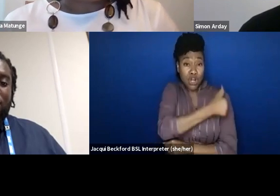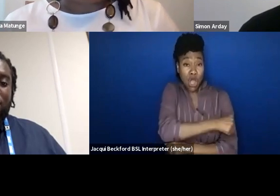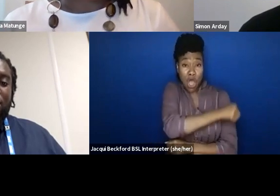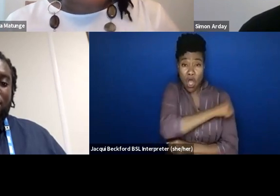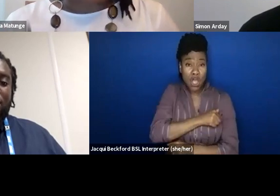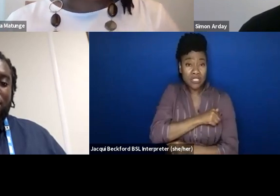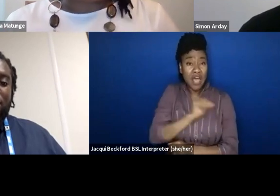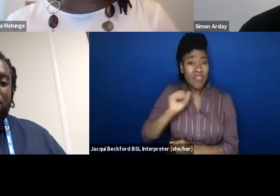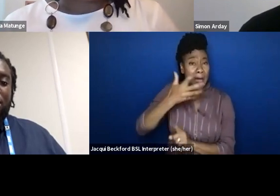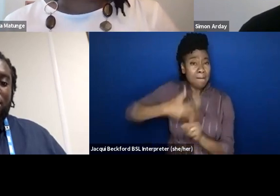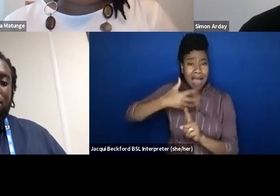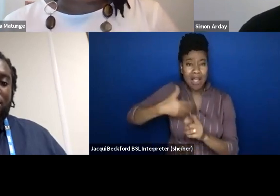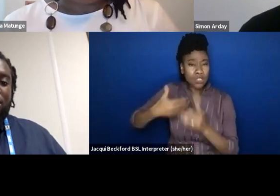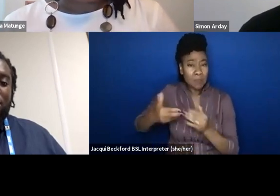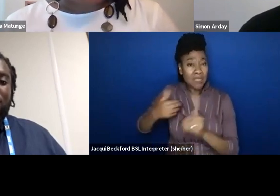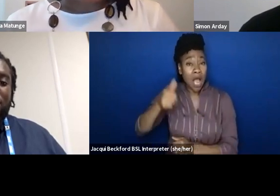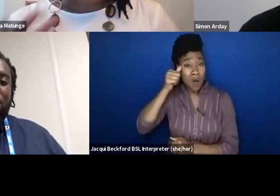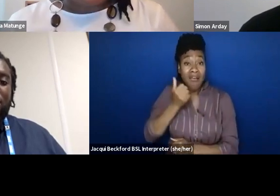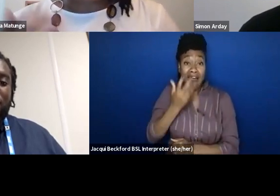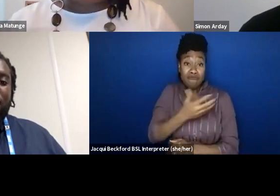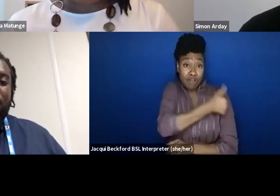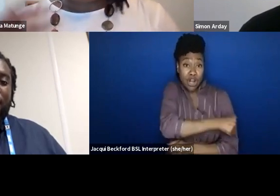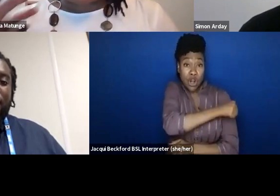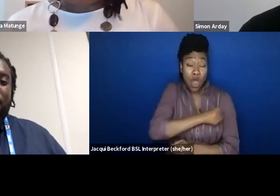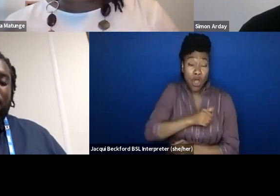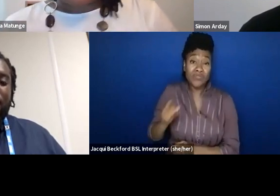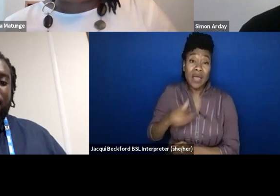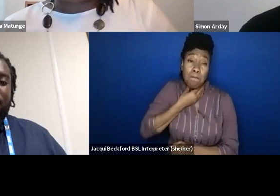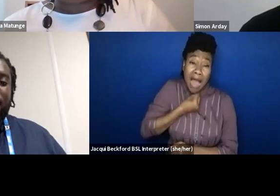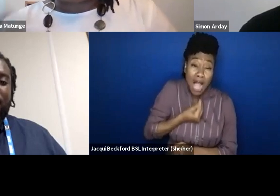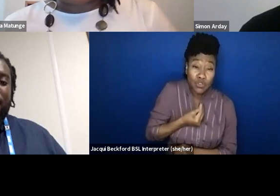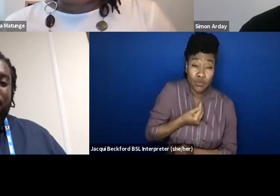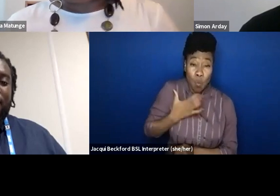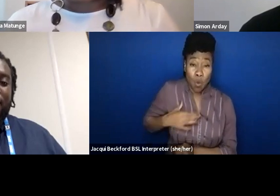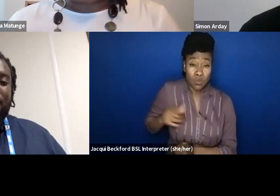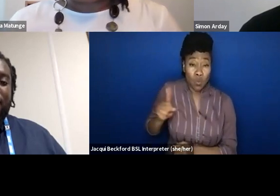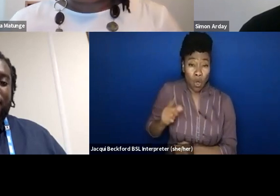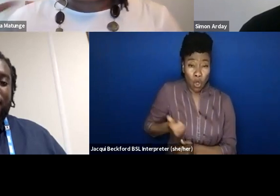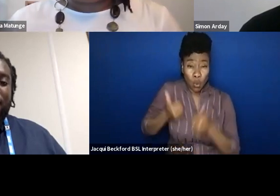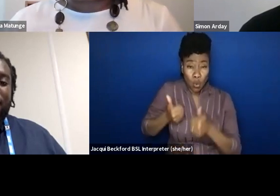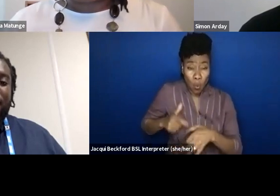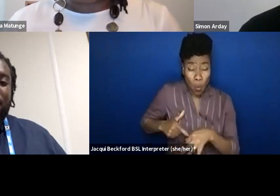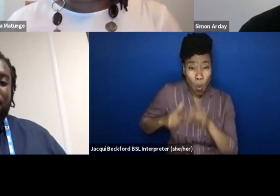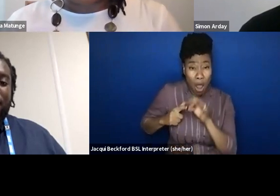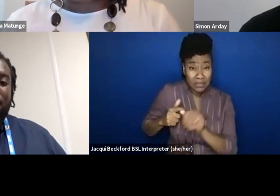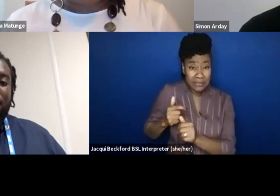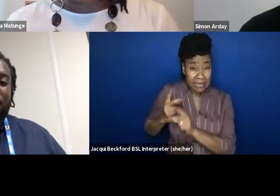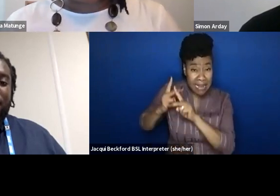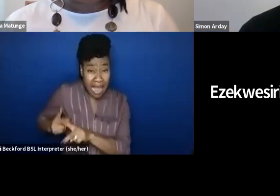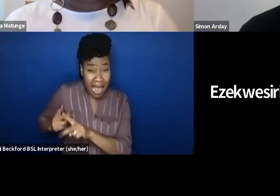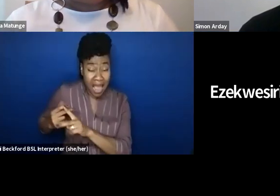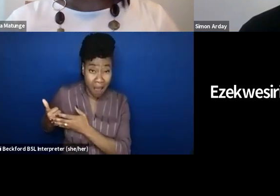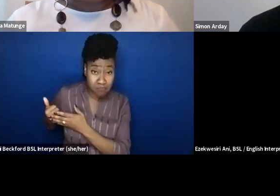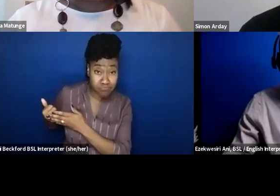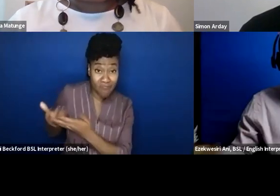passionate to provide good quality care. So we need to advocate for that disparity in leadership to be addressed.